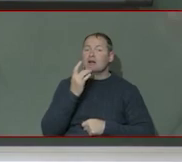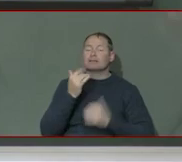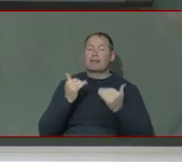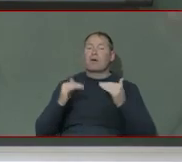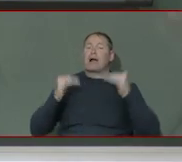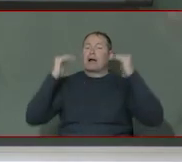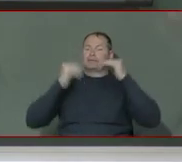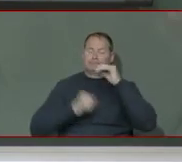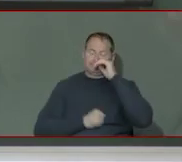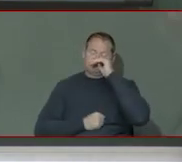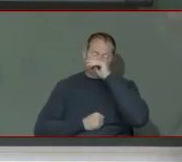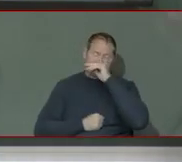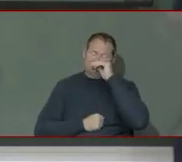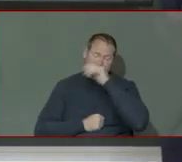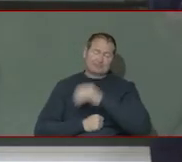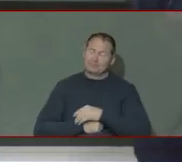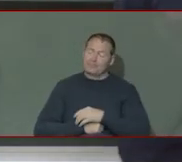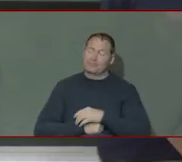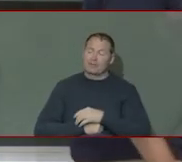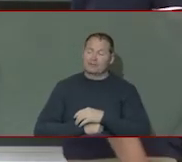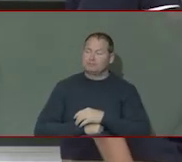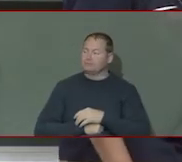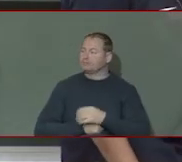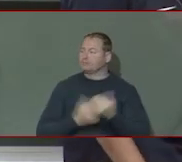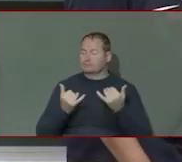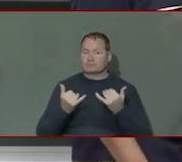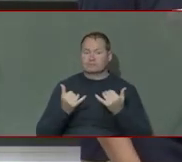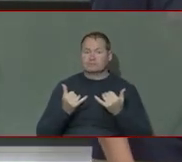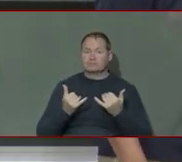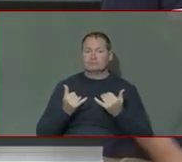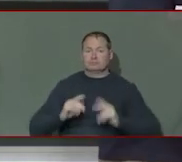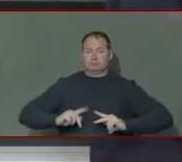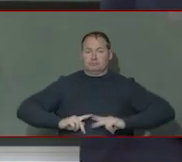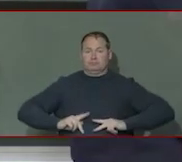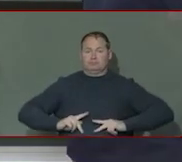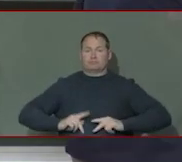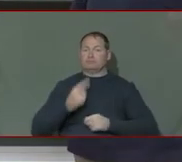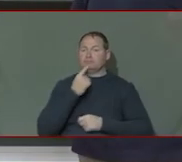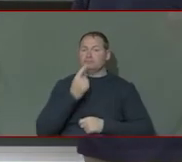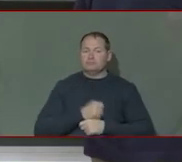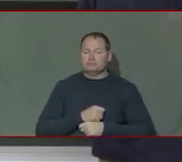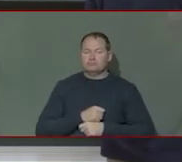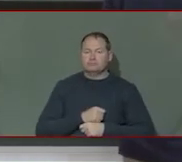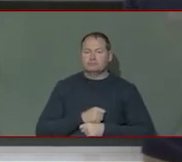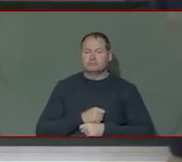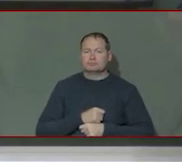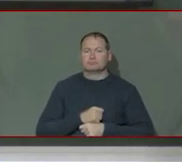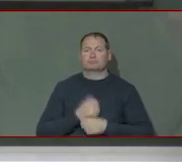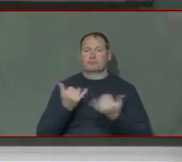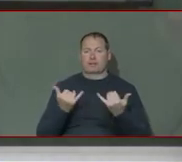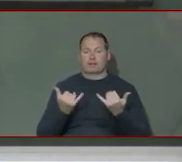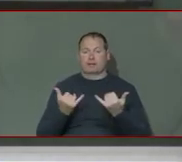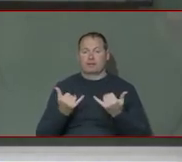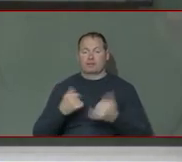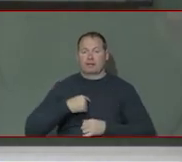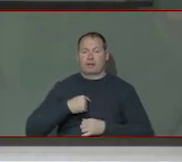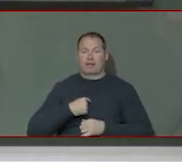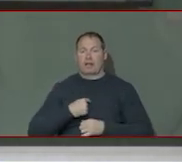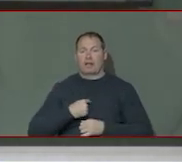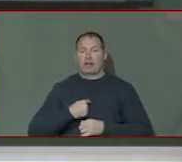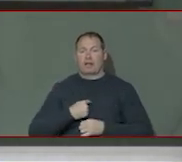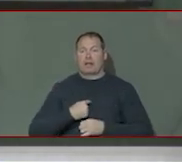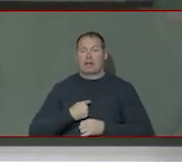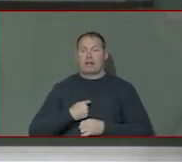high. So now the kidney says, I am not going to reabsorb. I am